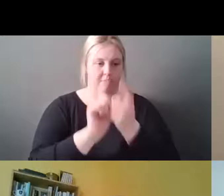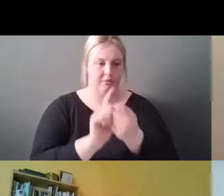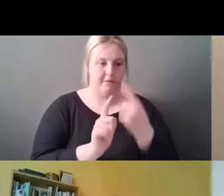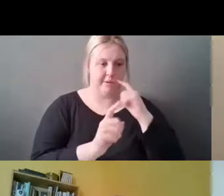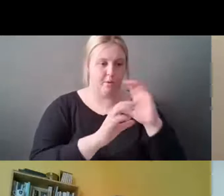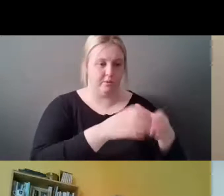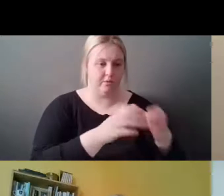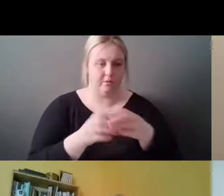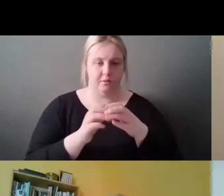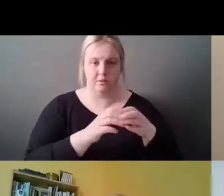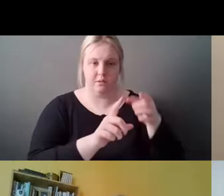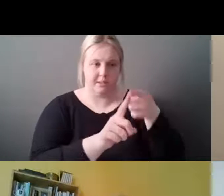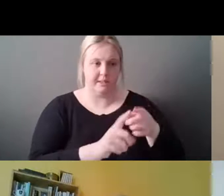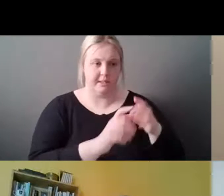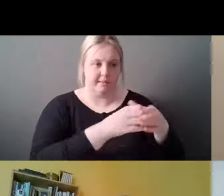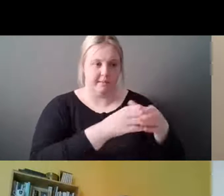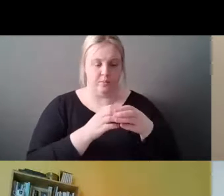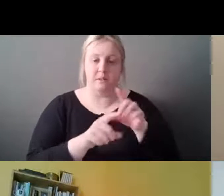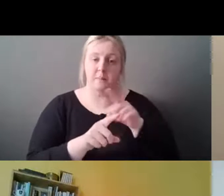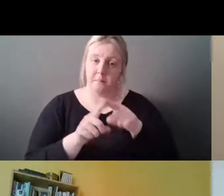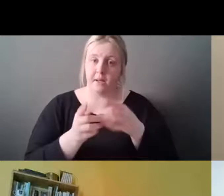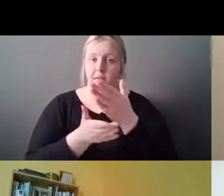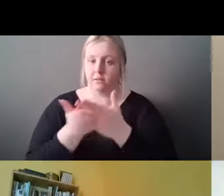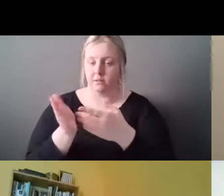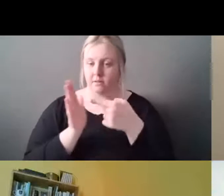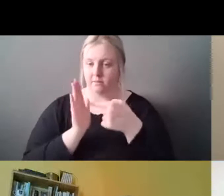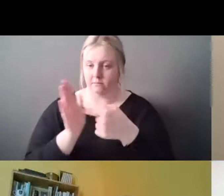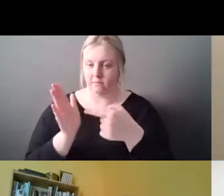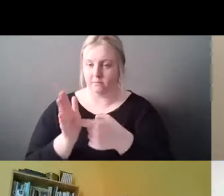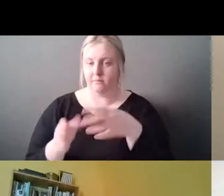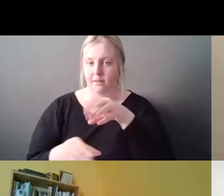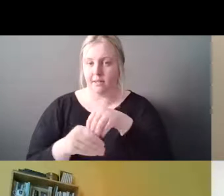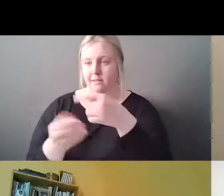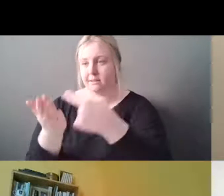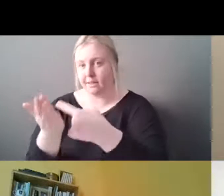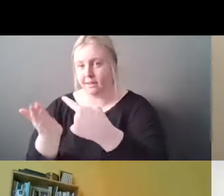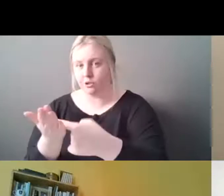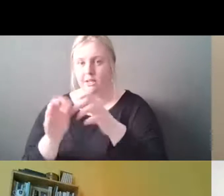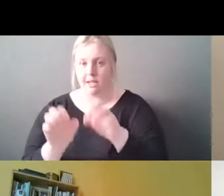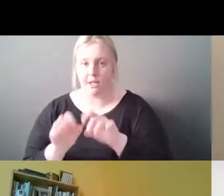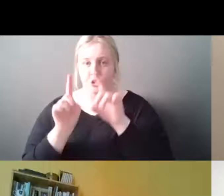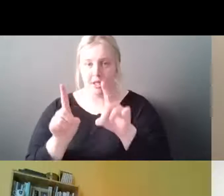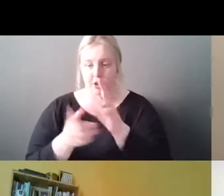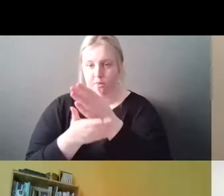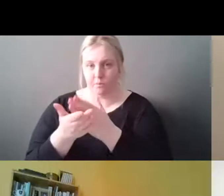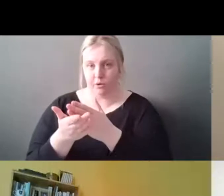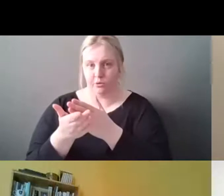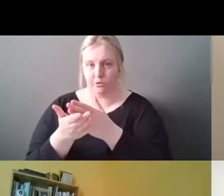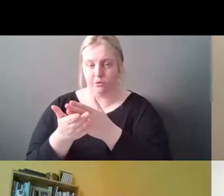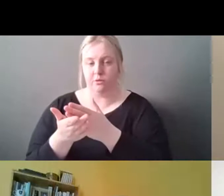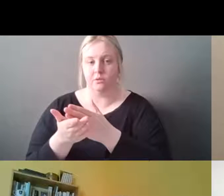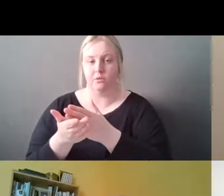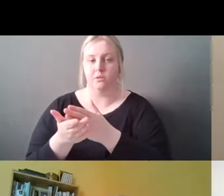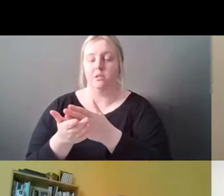populations. But that said, there are some examples in the discussion and education piece that raise